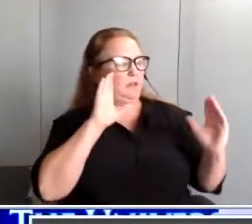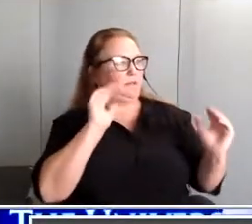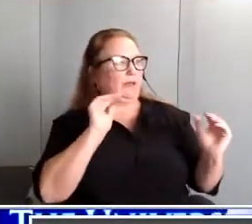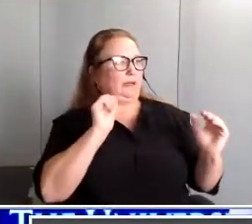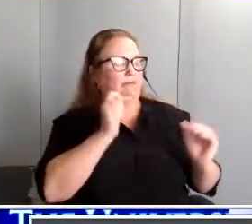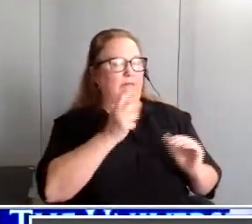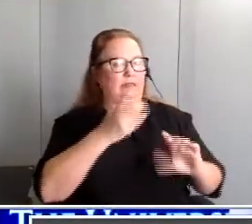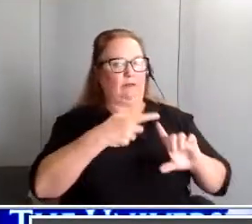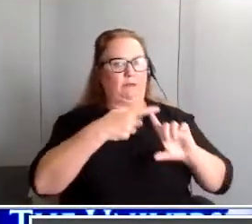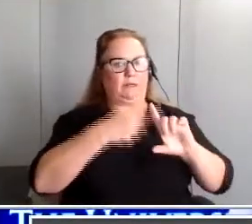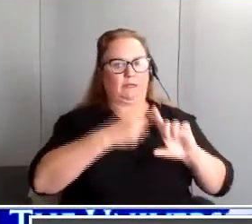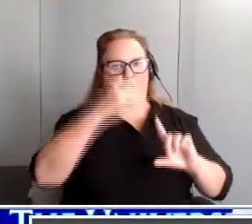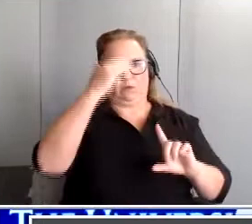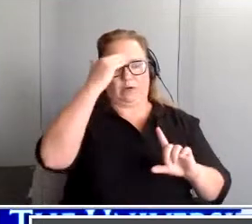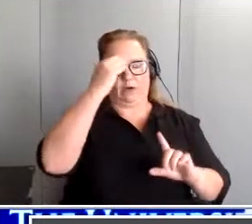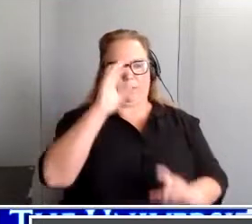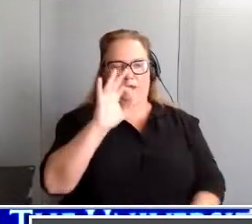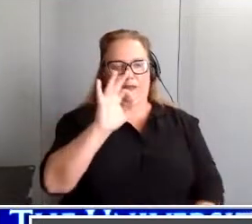months, we know in those FDA